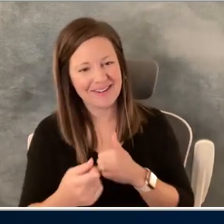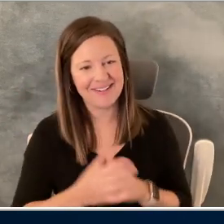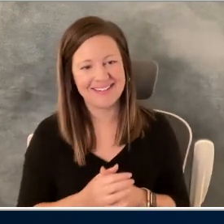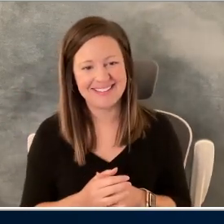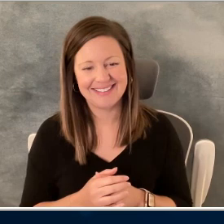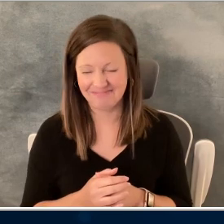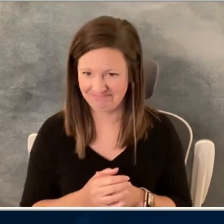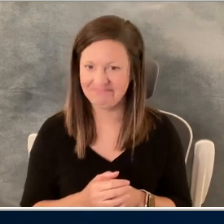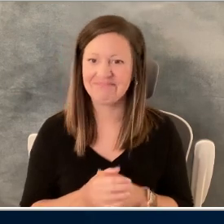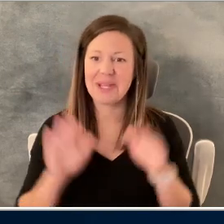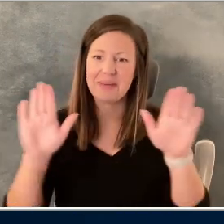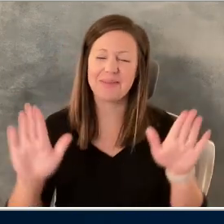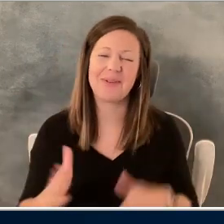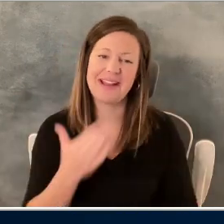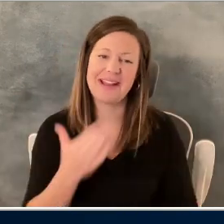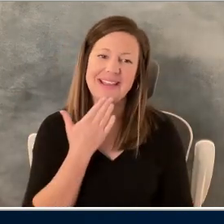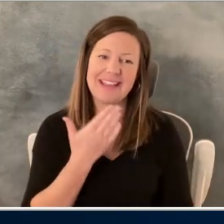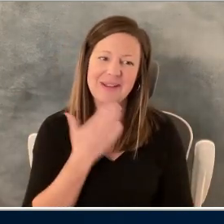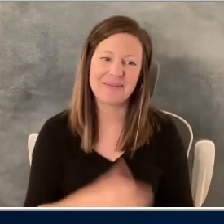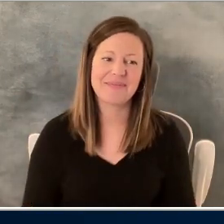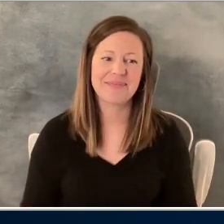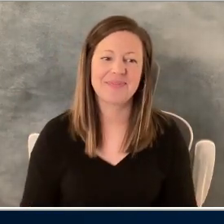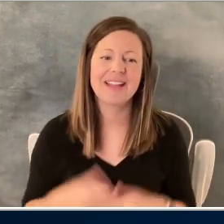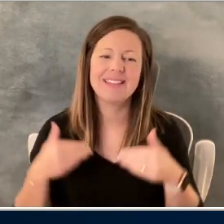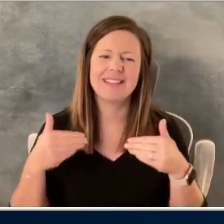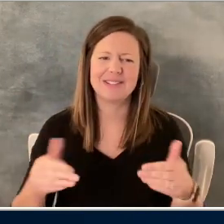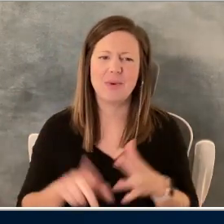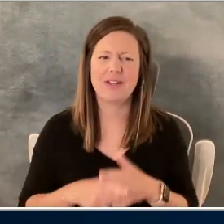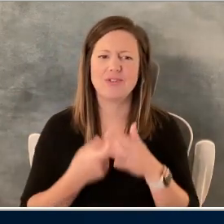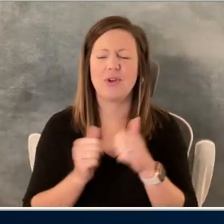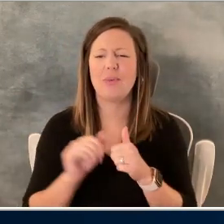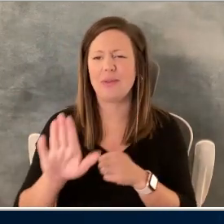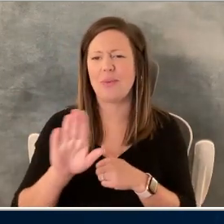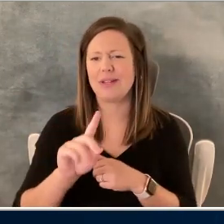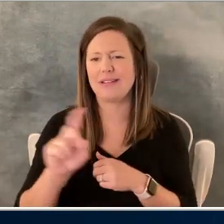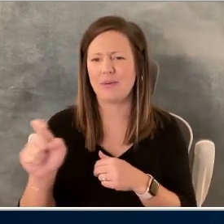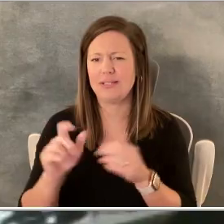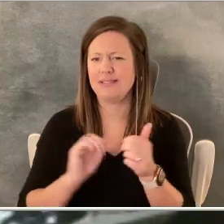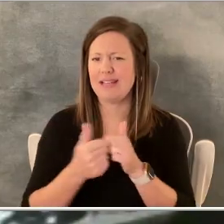great. Thank you. Let's start with your diagnosis. How did you find out that you had cancer?